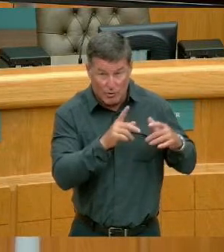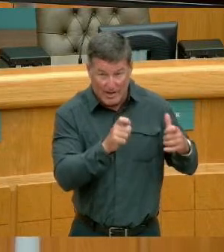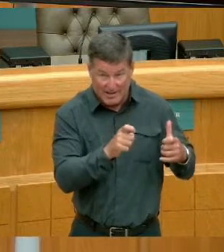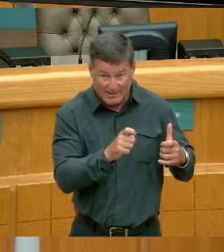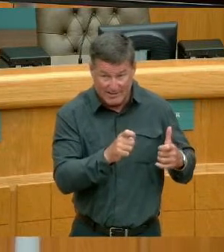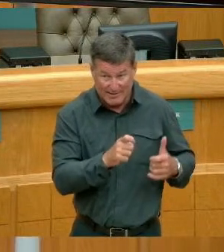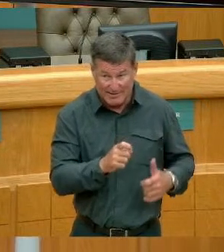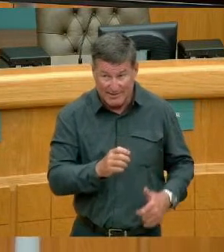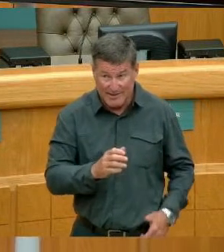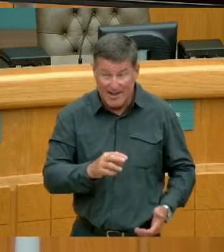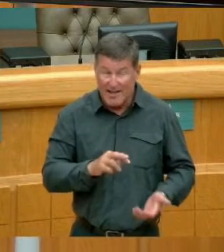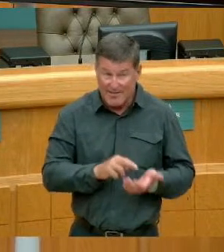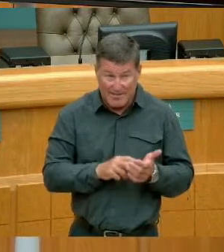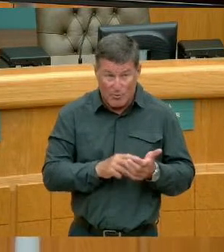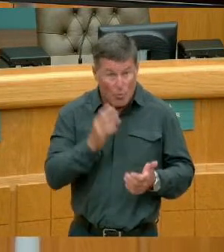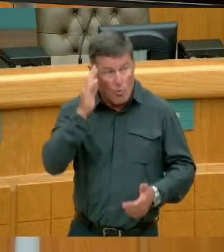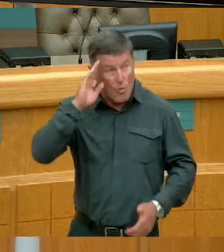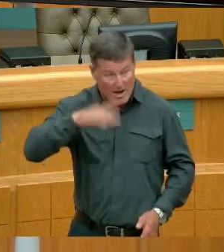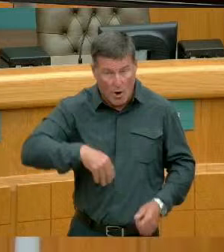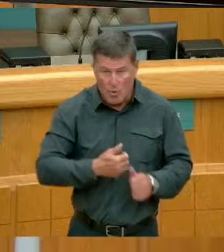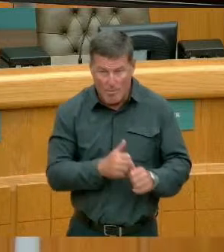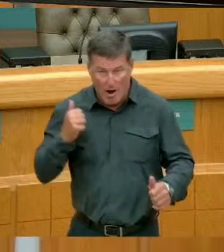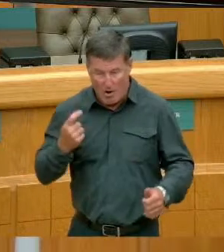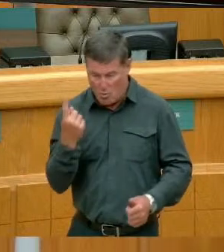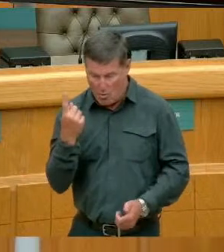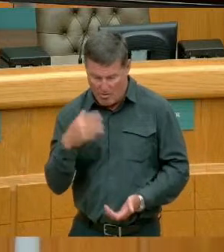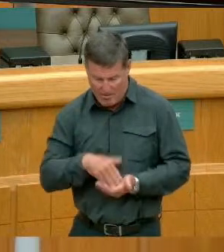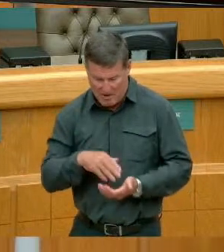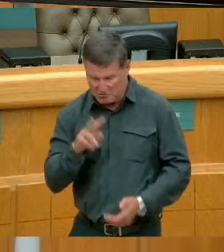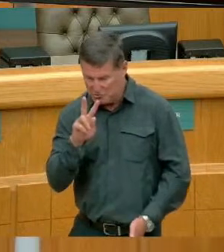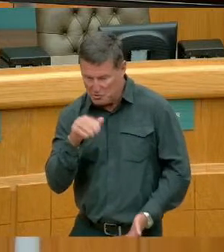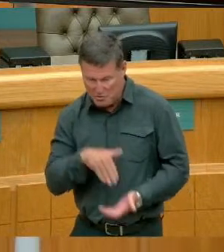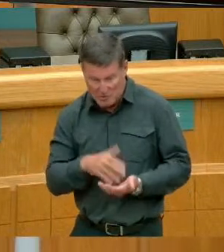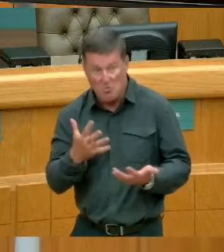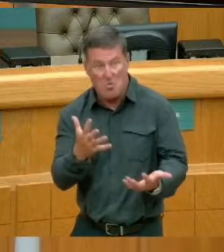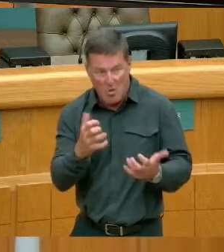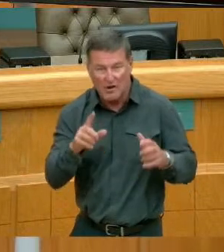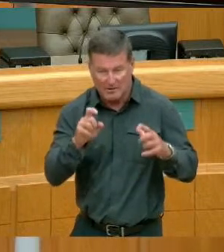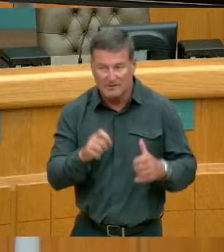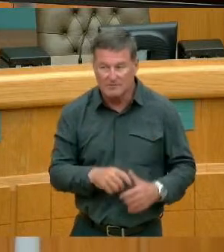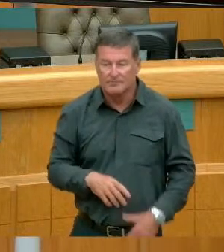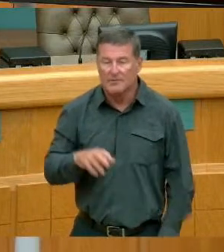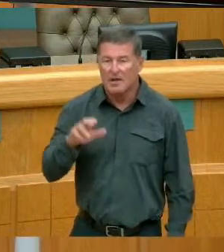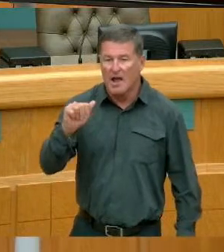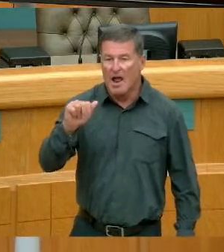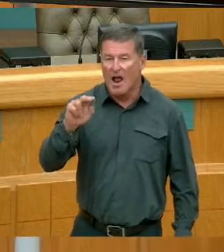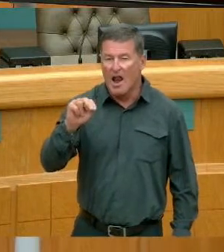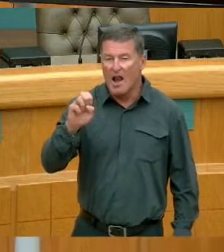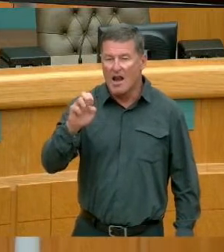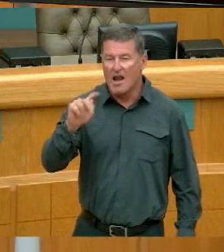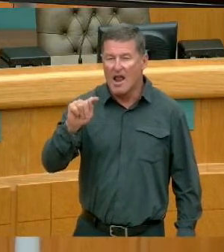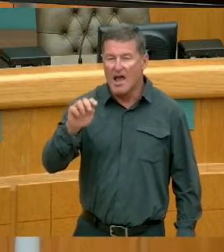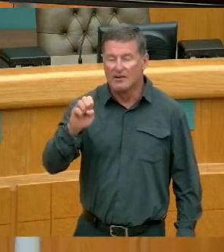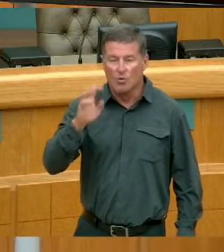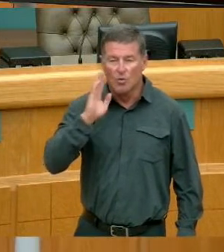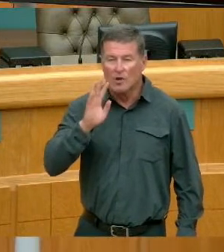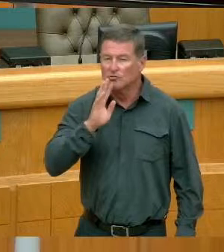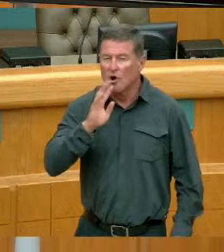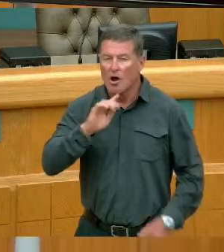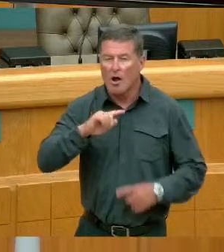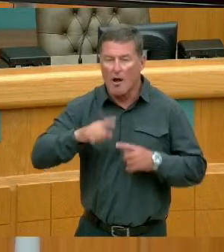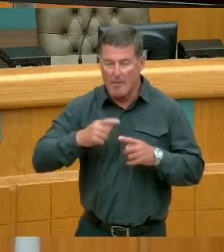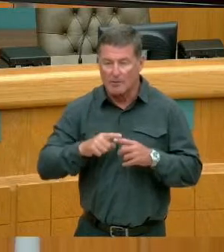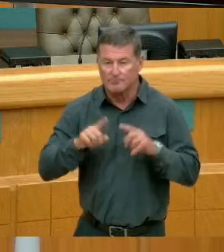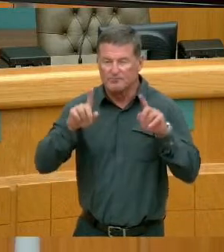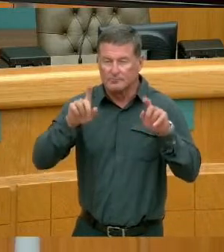to 2,000, that want to get tested. And that's why Annette's going to talk to us about the Concrete Street Amphitheater